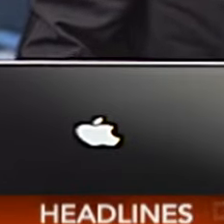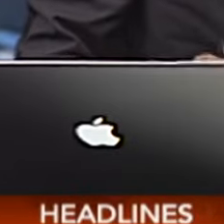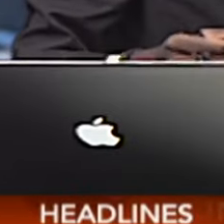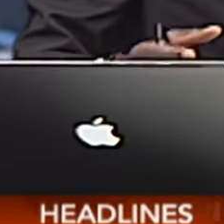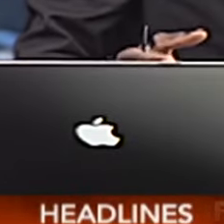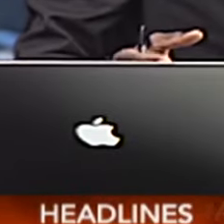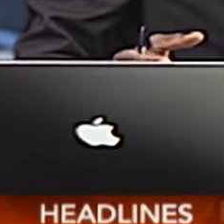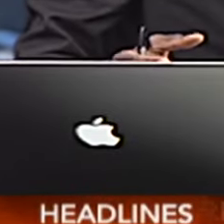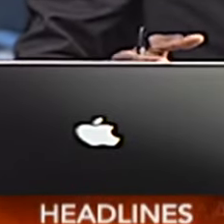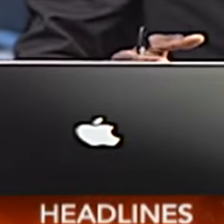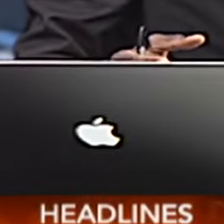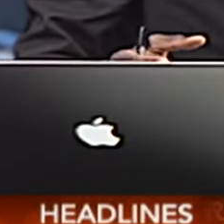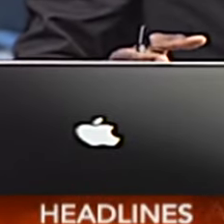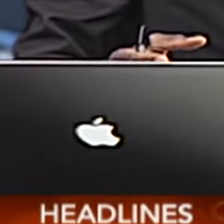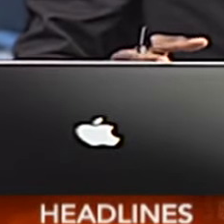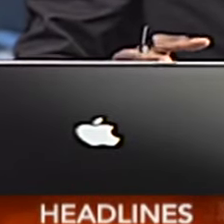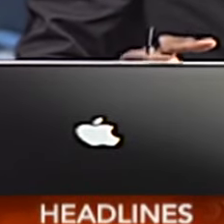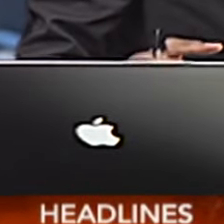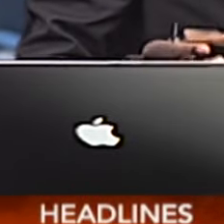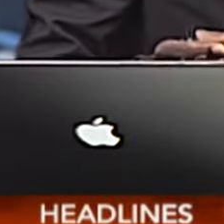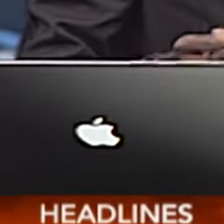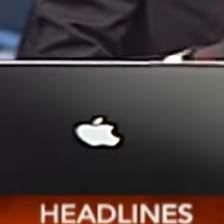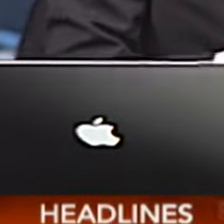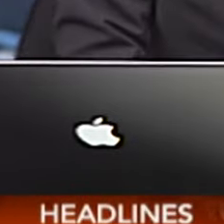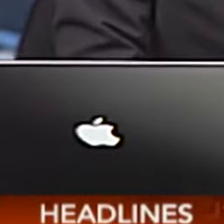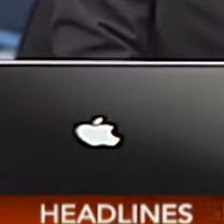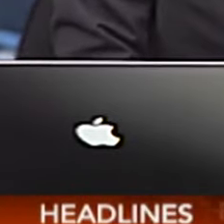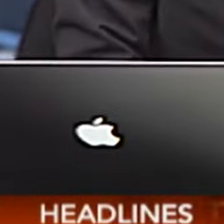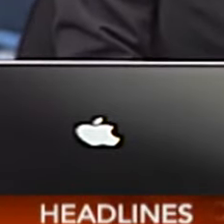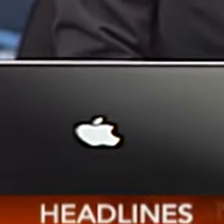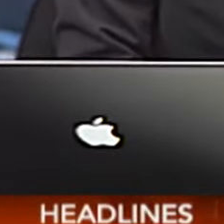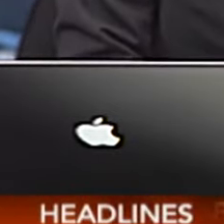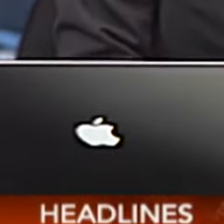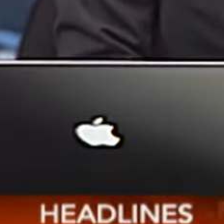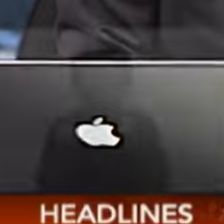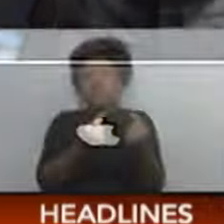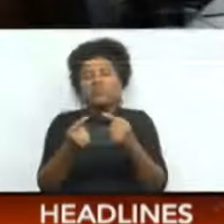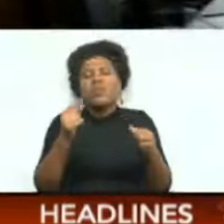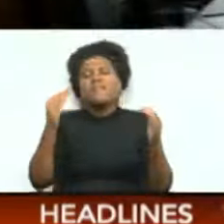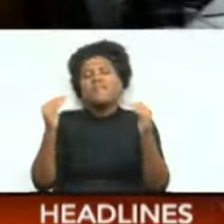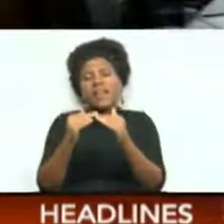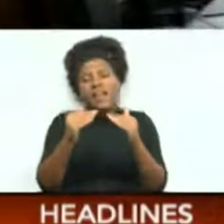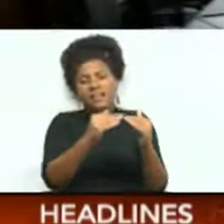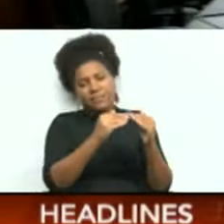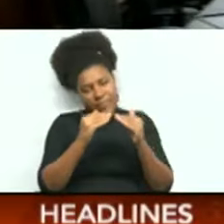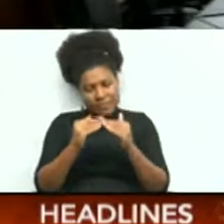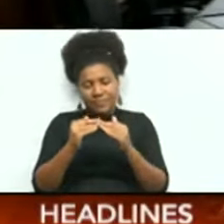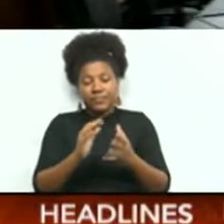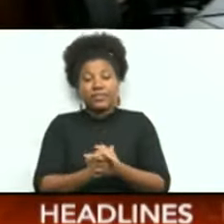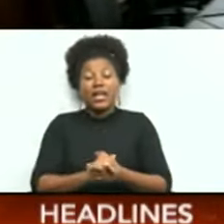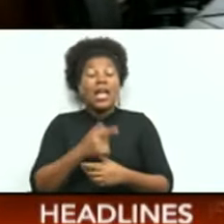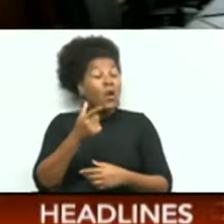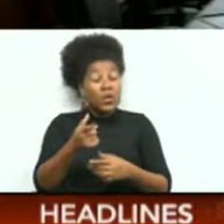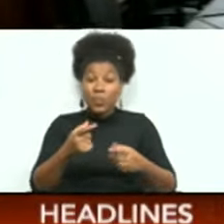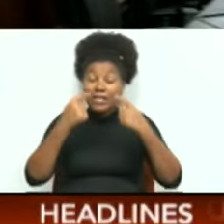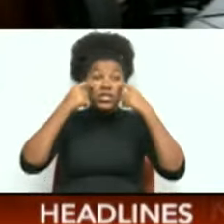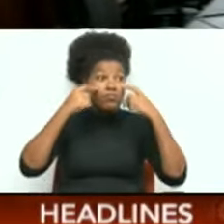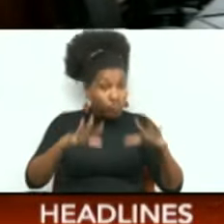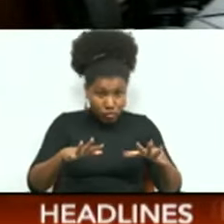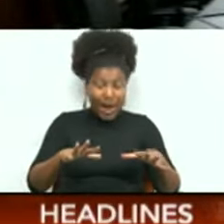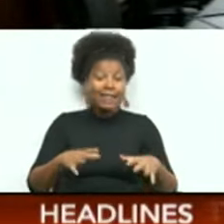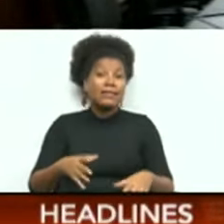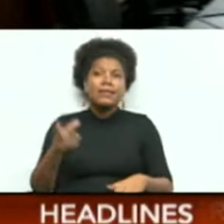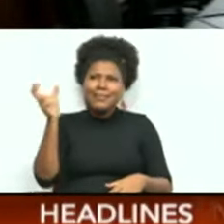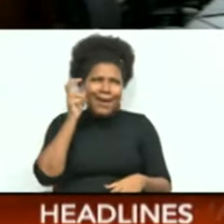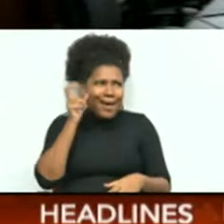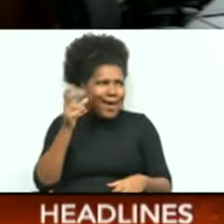if they had confidence that their valuations are being done fairly. Akash Samaru has more. It was quite a surprise to hear the finance minister